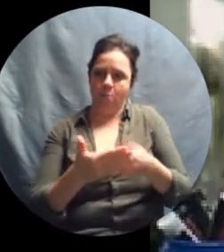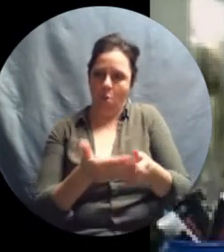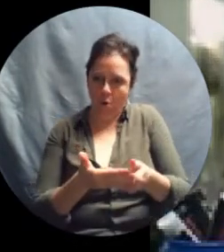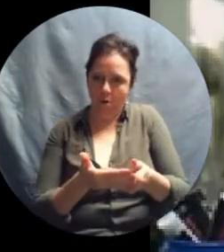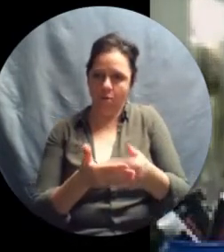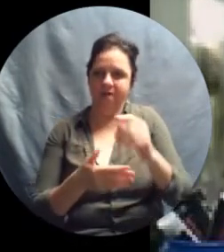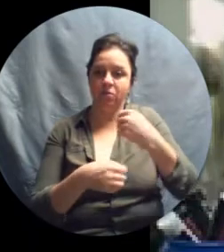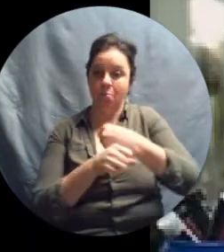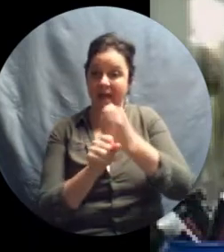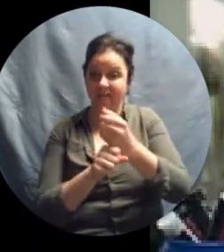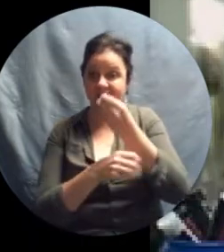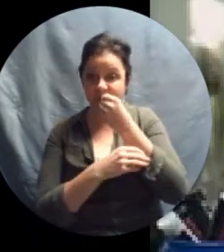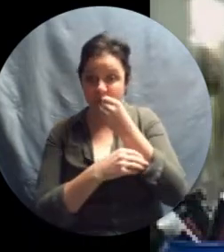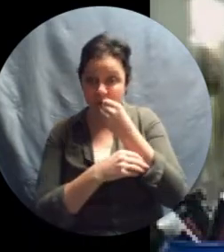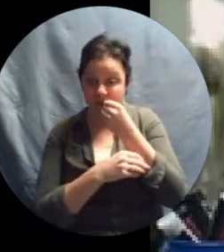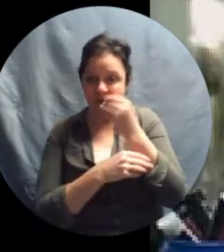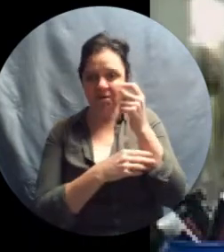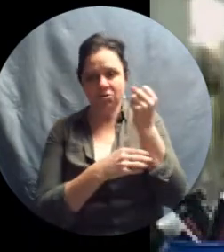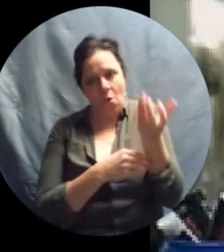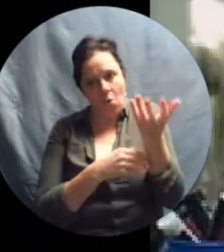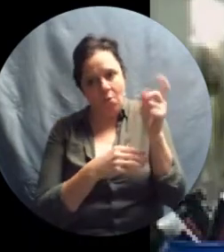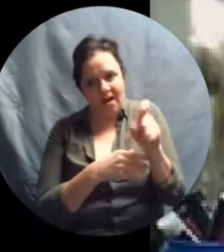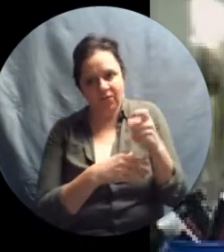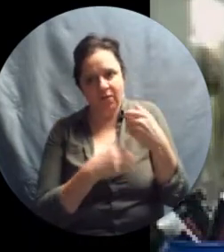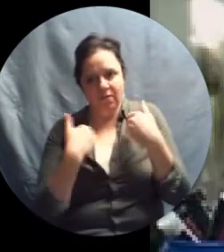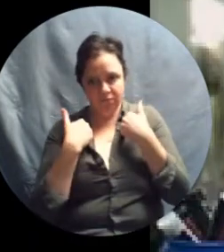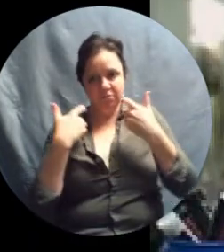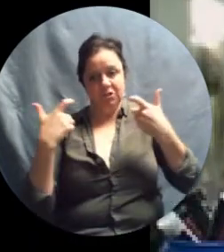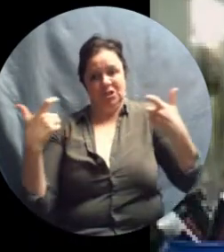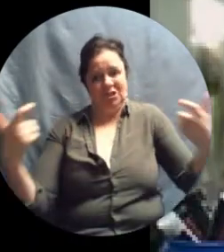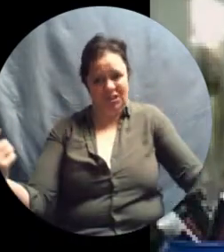in greenhouses, right? We have to have large, sprawling,